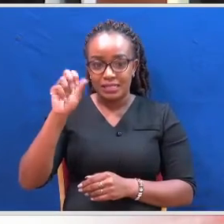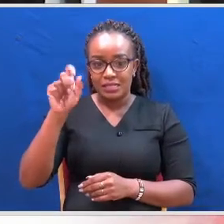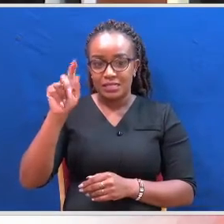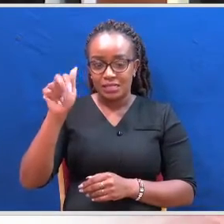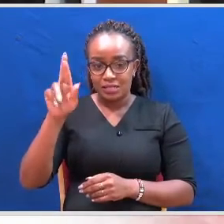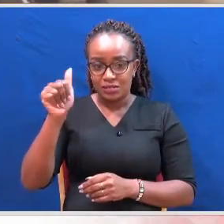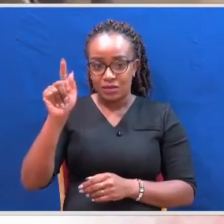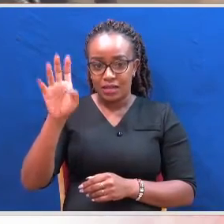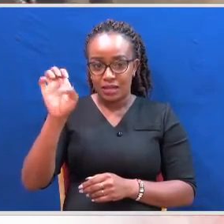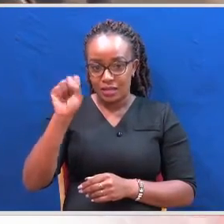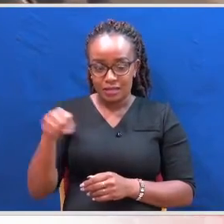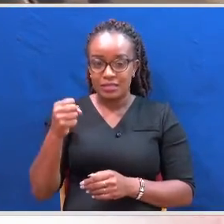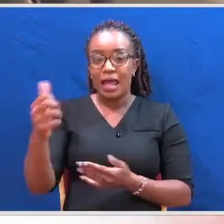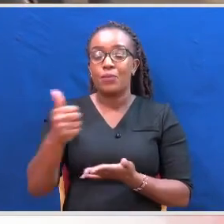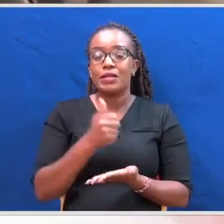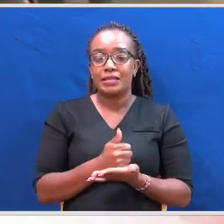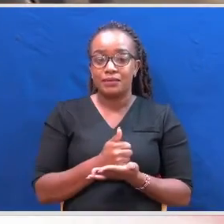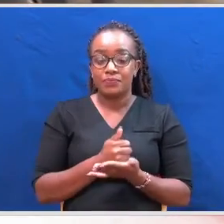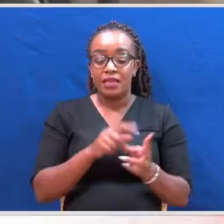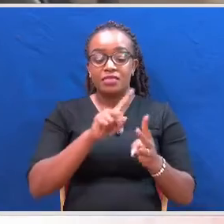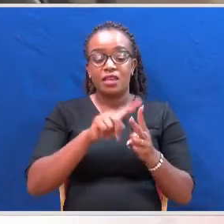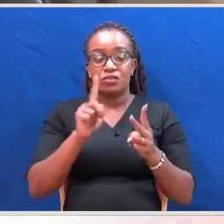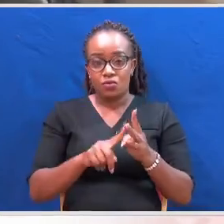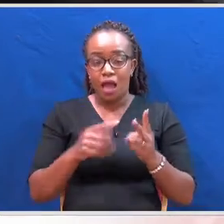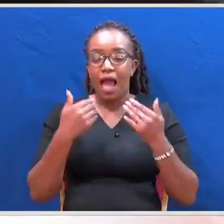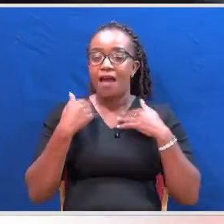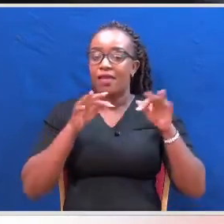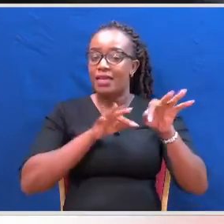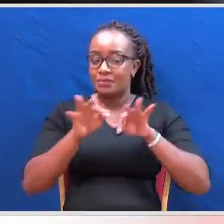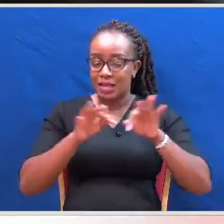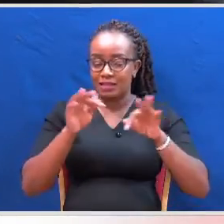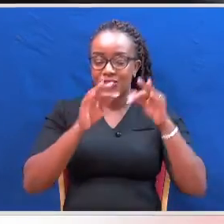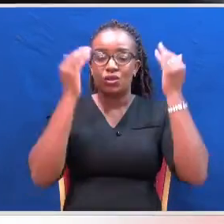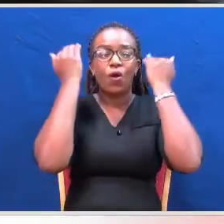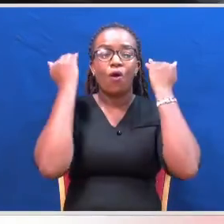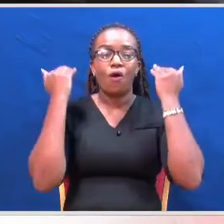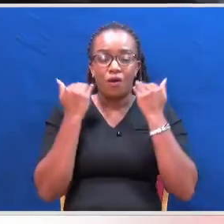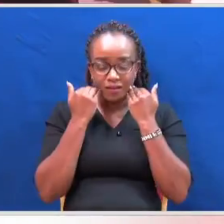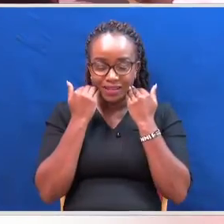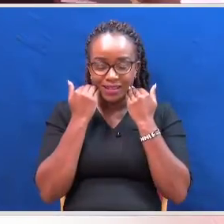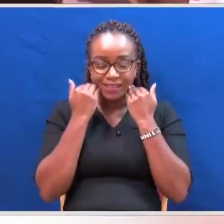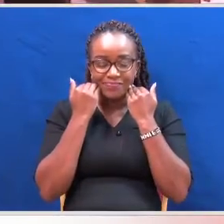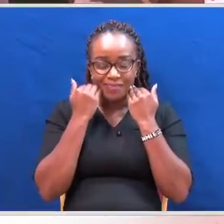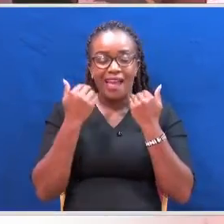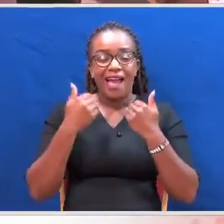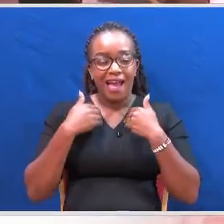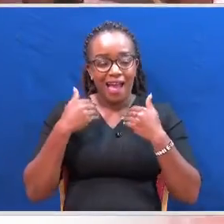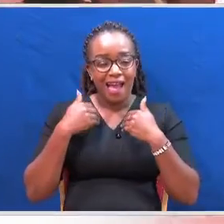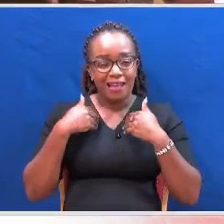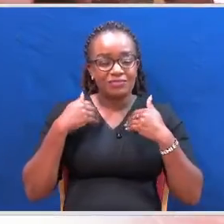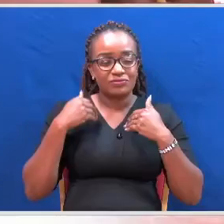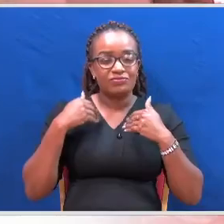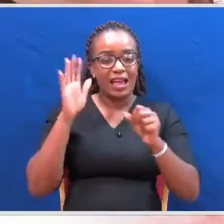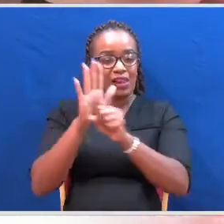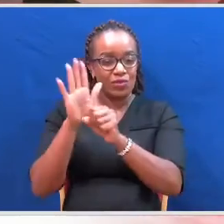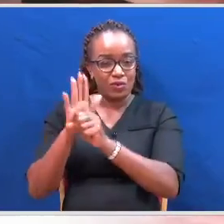shall our social problems. The two have further stated that the judiciary is still a long way from achieving optimal digitization,